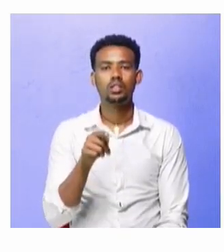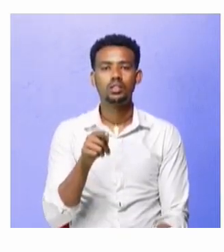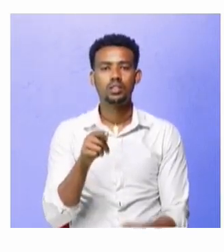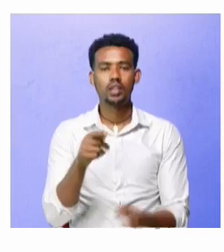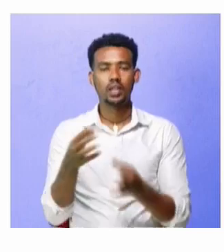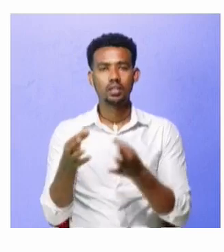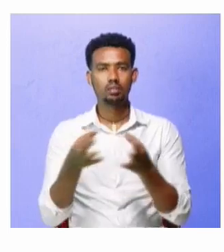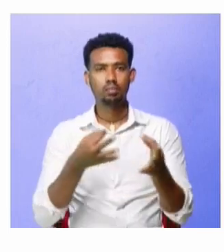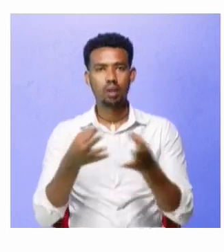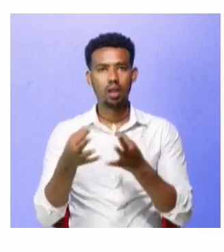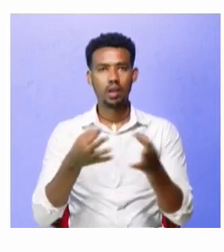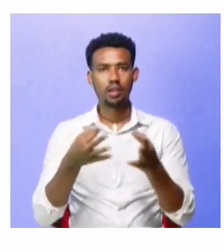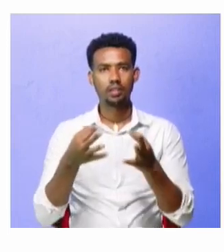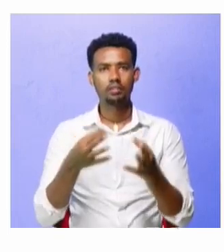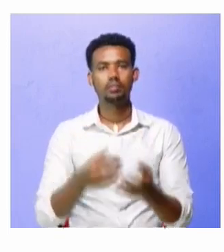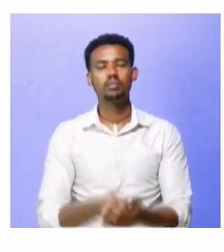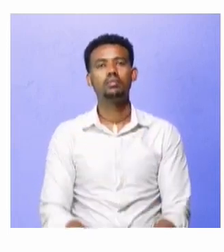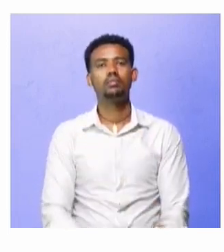explain